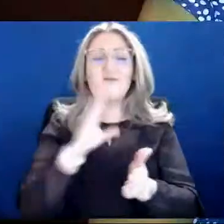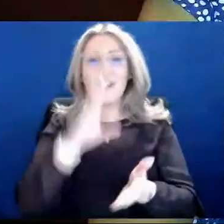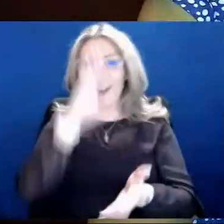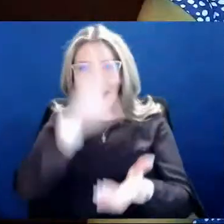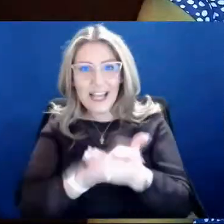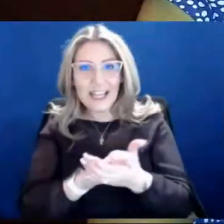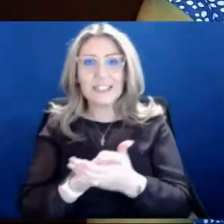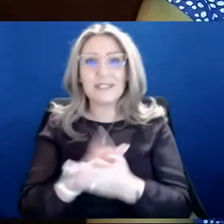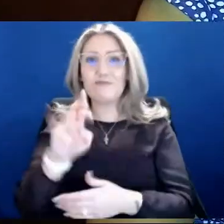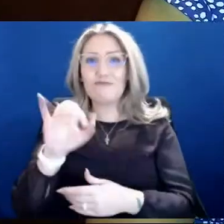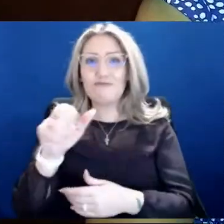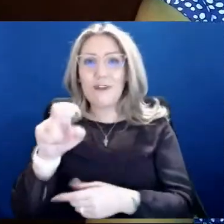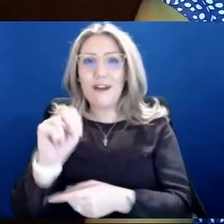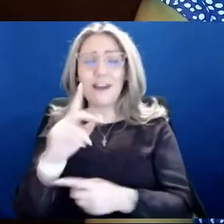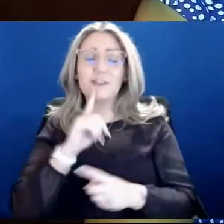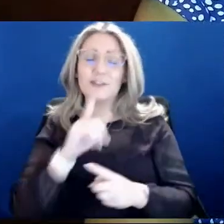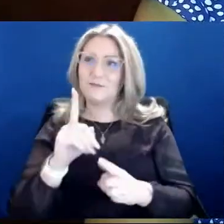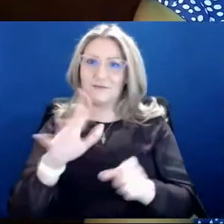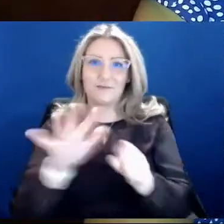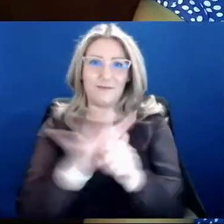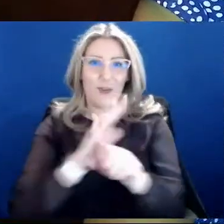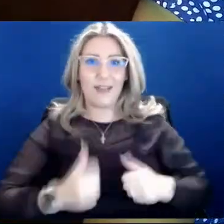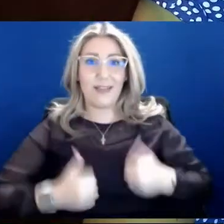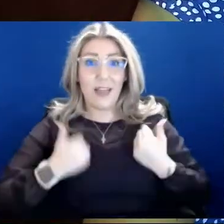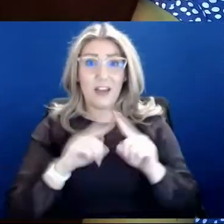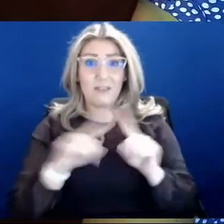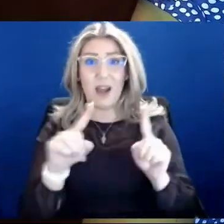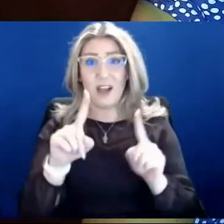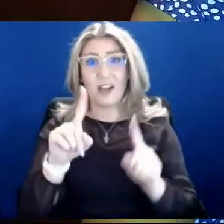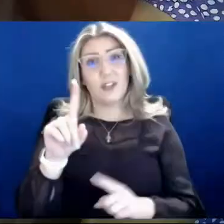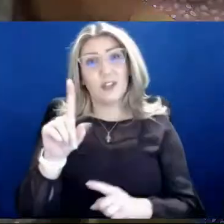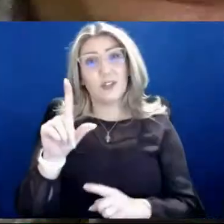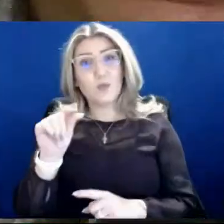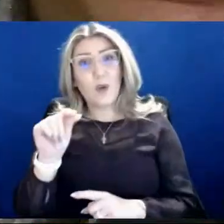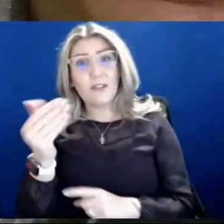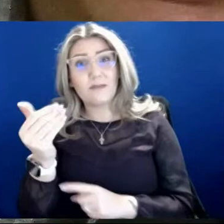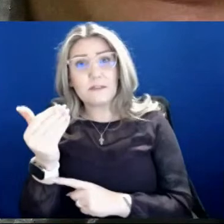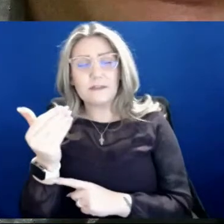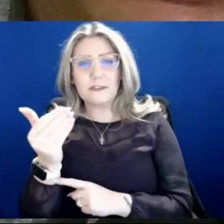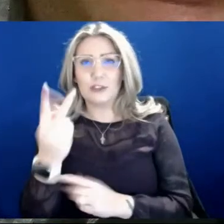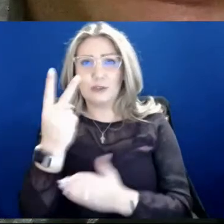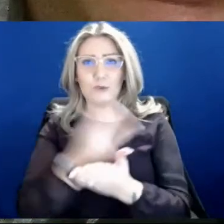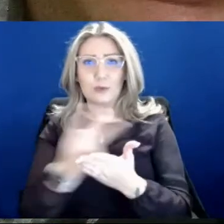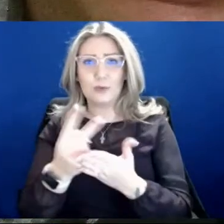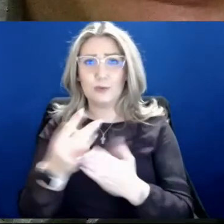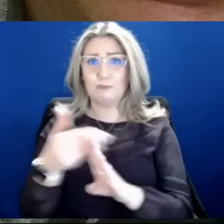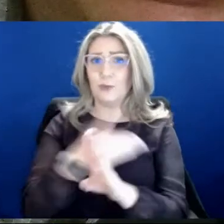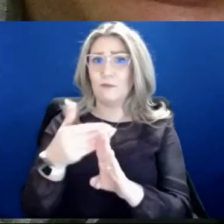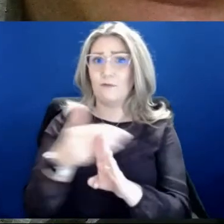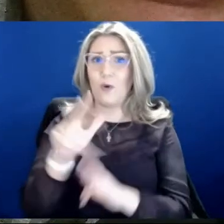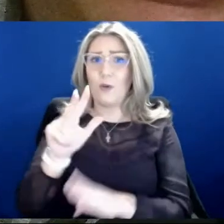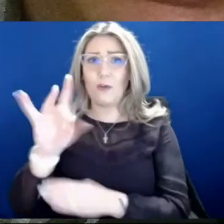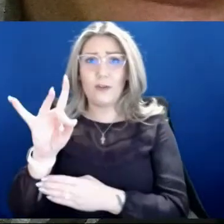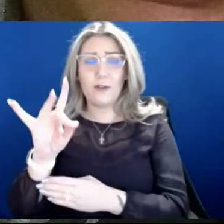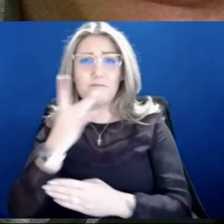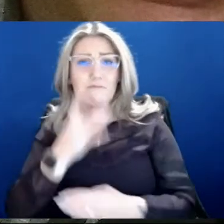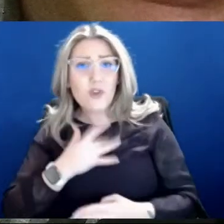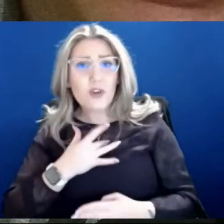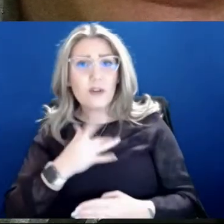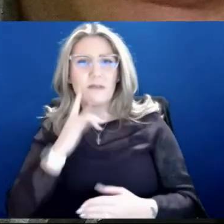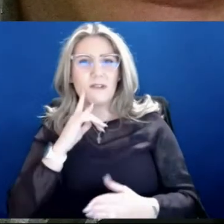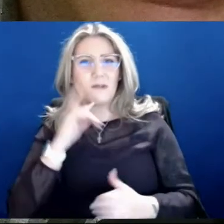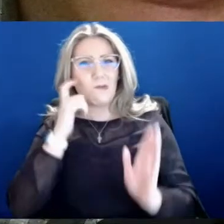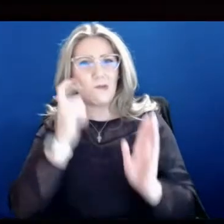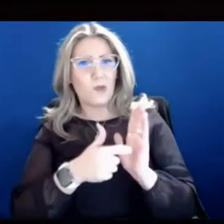usual. But in 2015, just 2 weeks before her 38th birthday, she noticed a small marble-sized lump along her